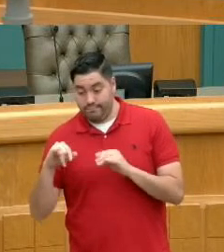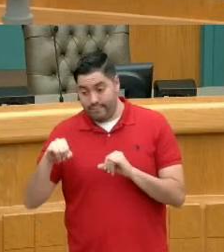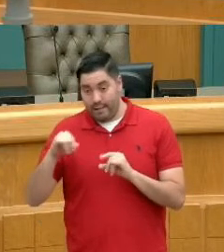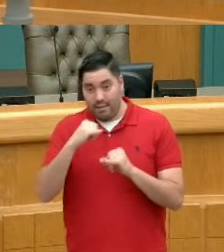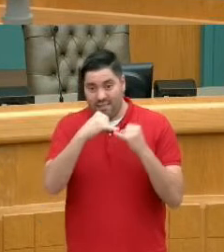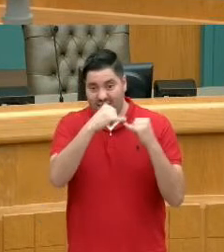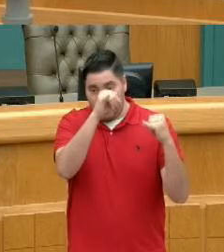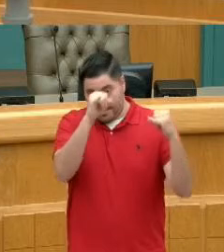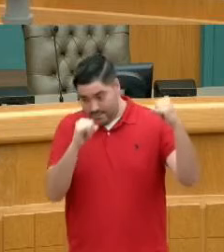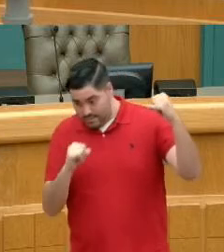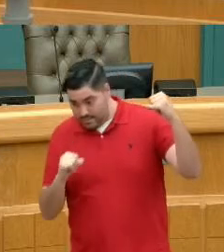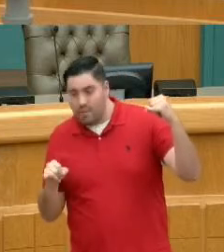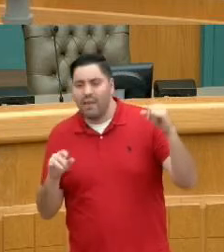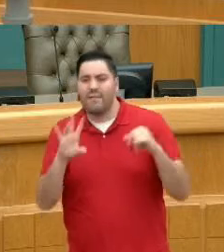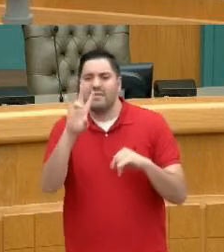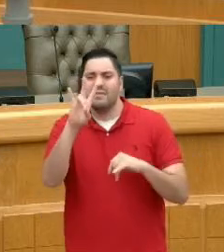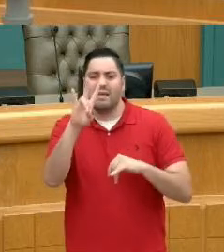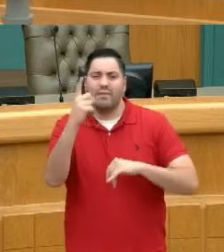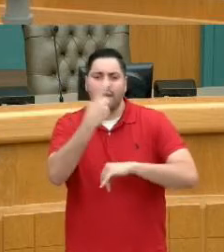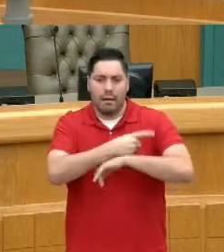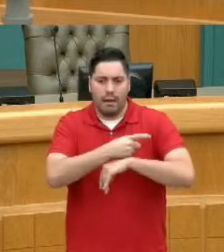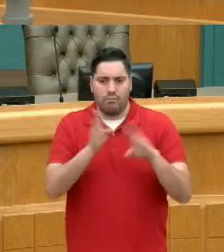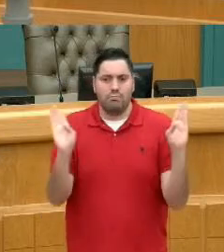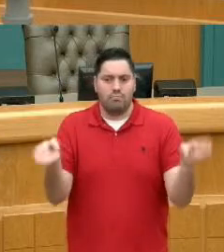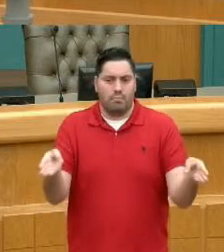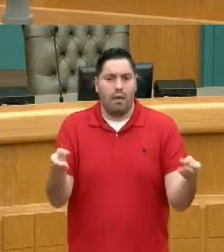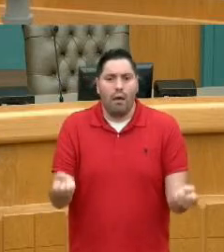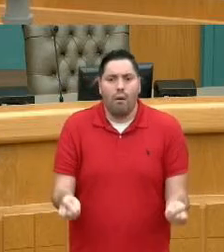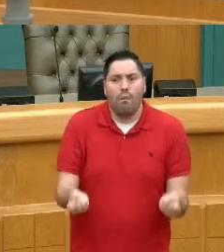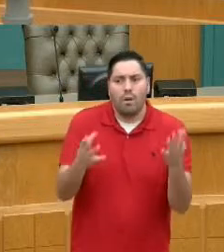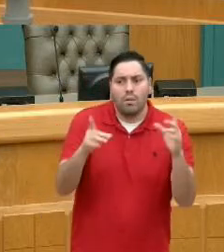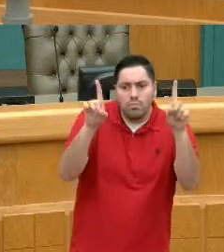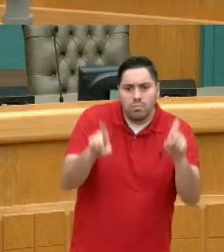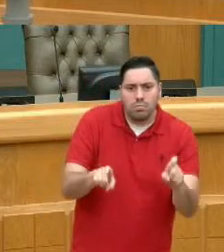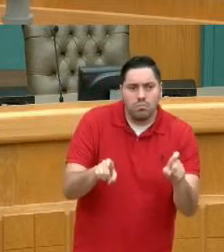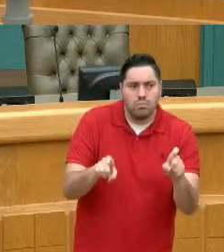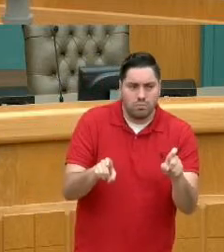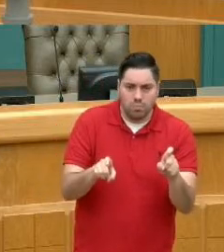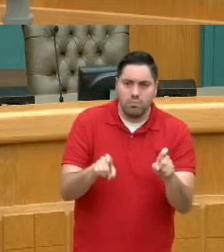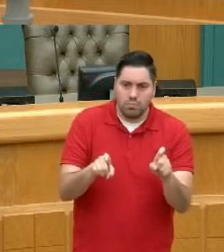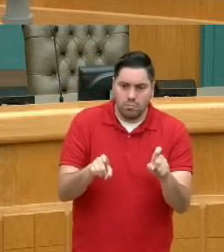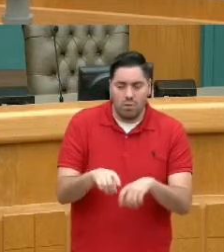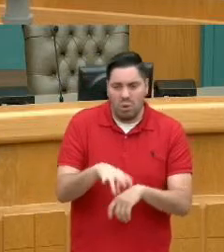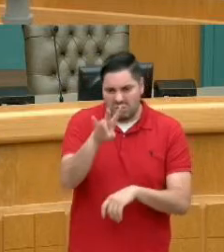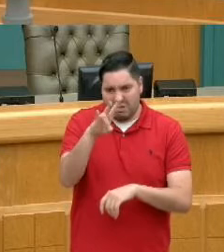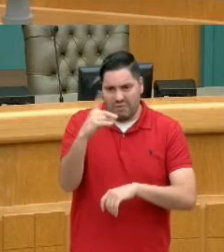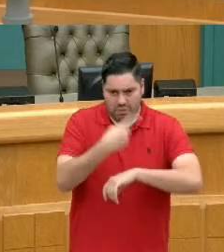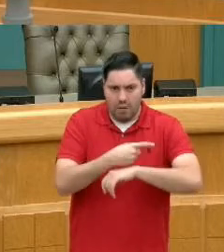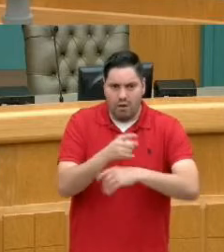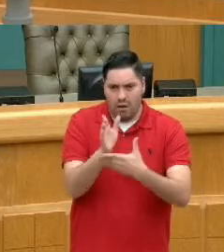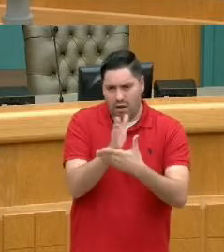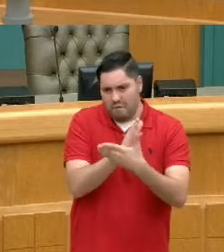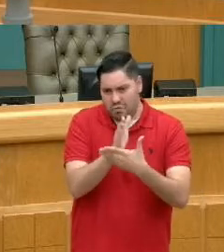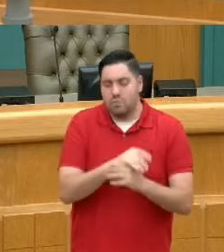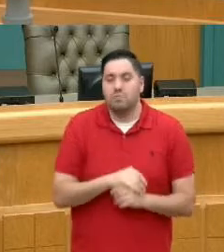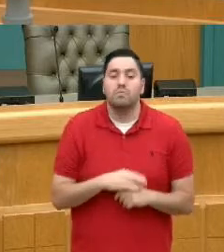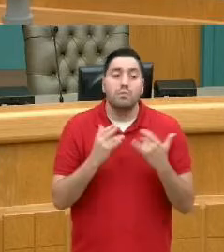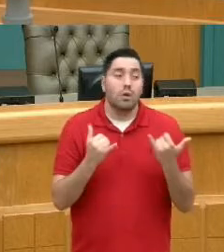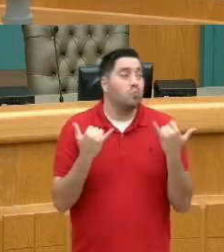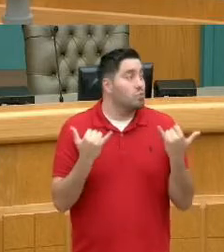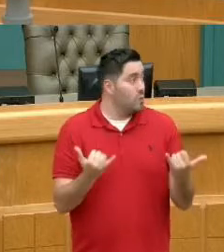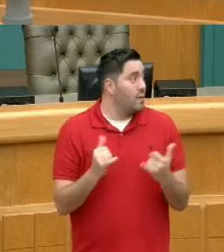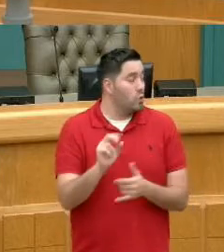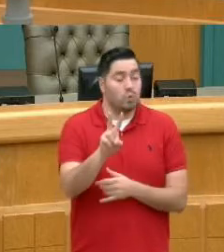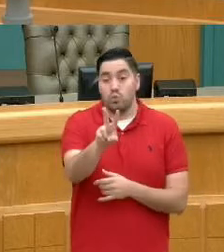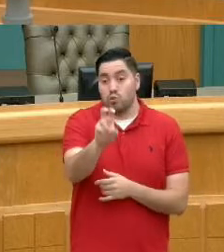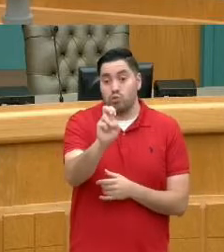7-day average number of tests performed a day based on a 7-day average. And so as of today, we have